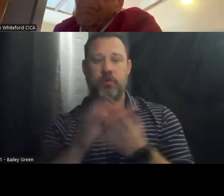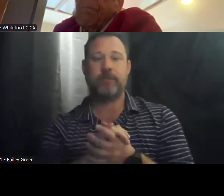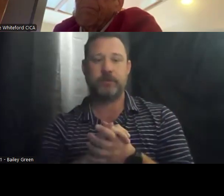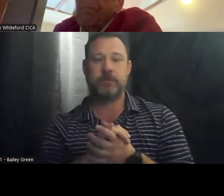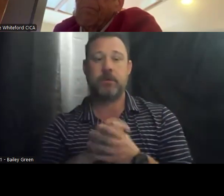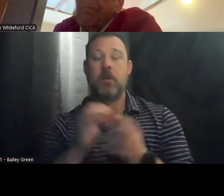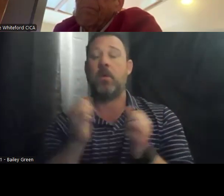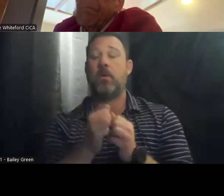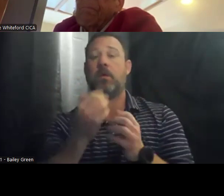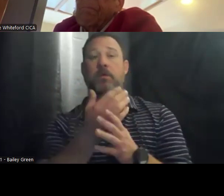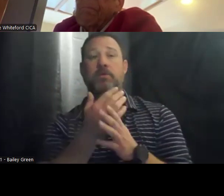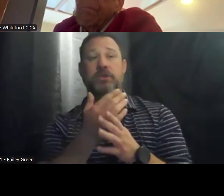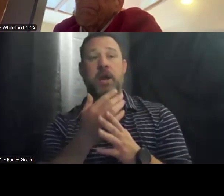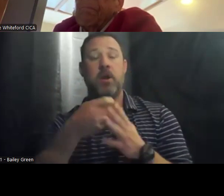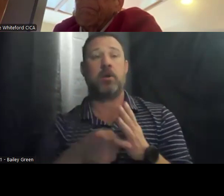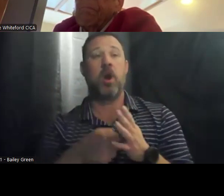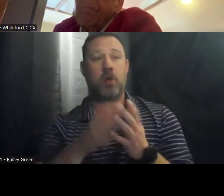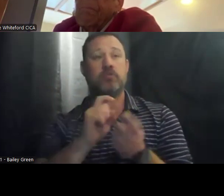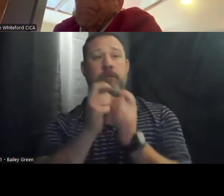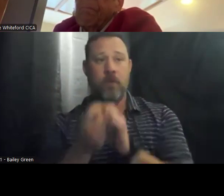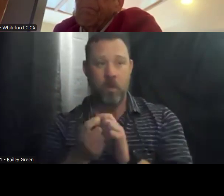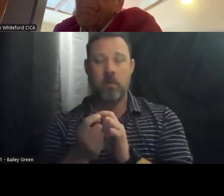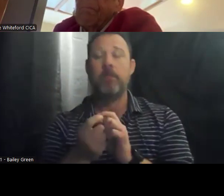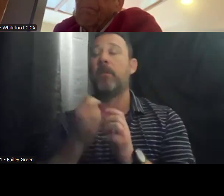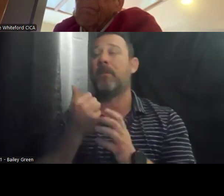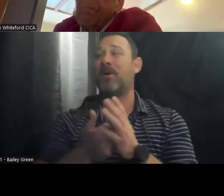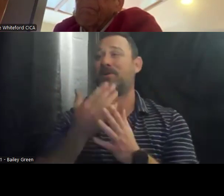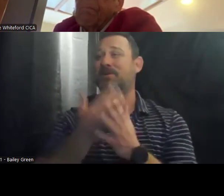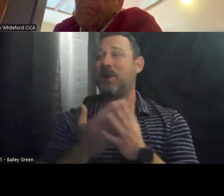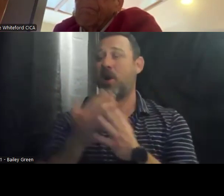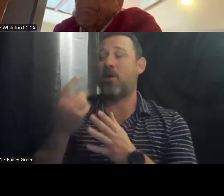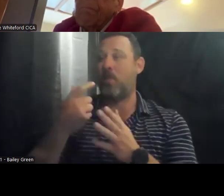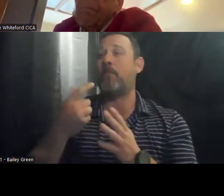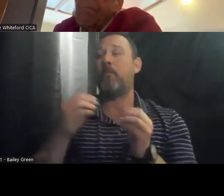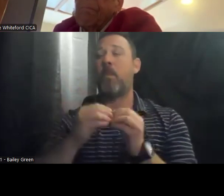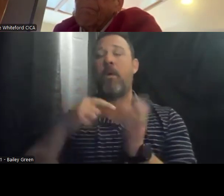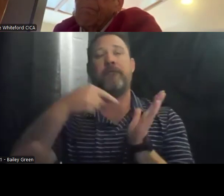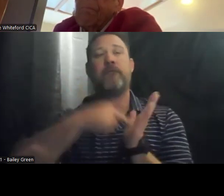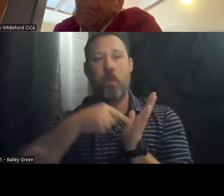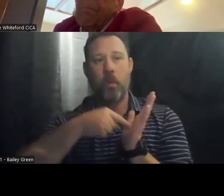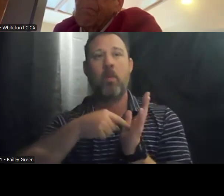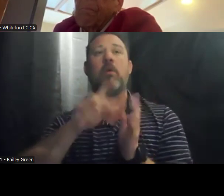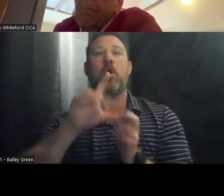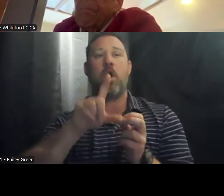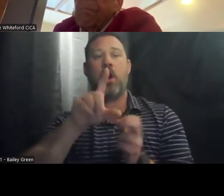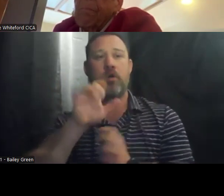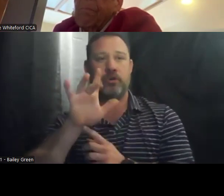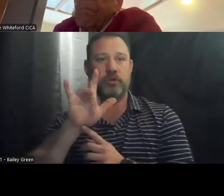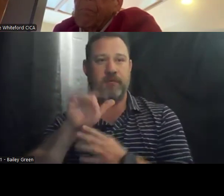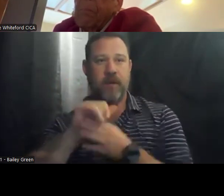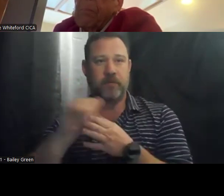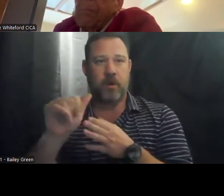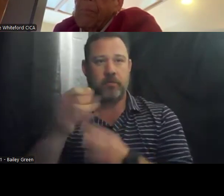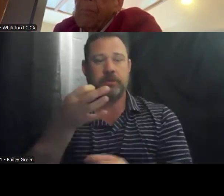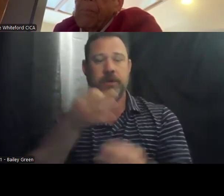With the share cost reform, her share cost would be more affordable at $125